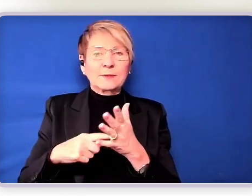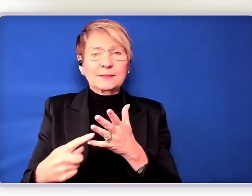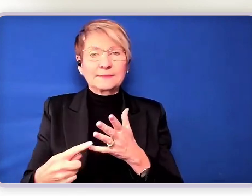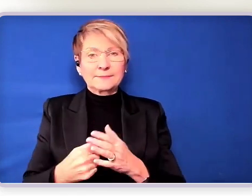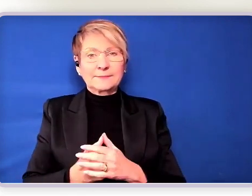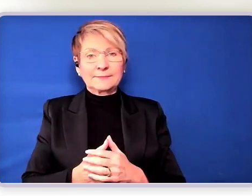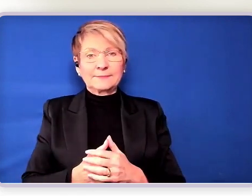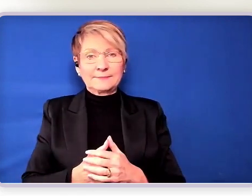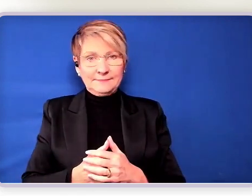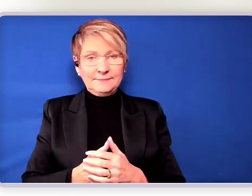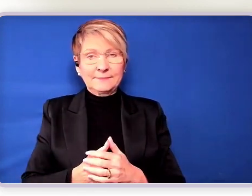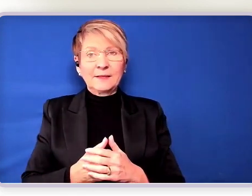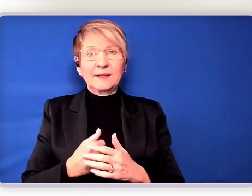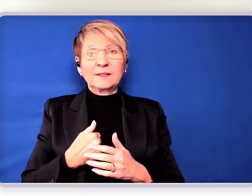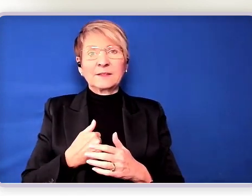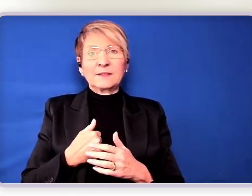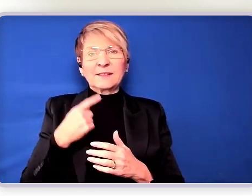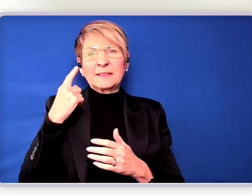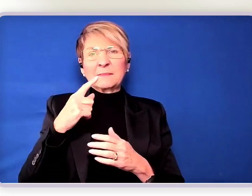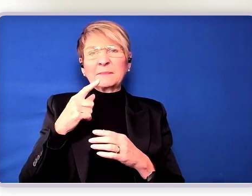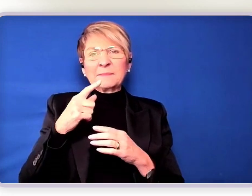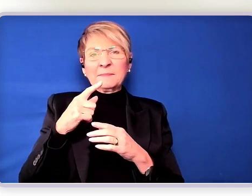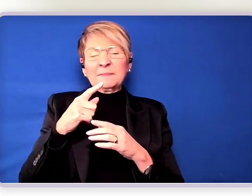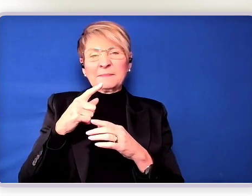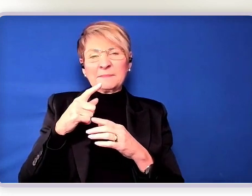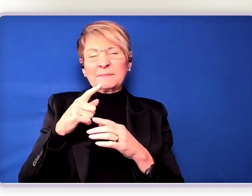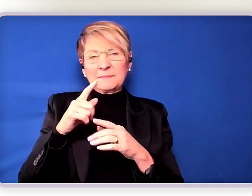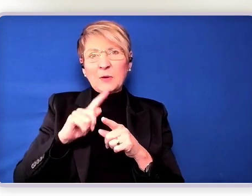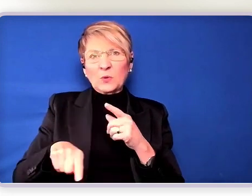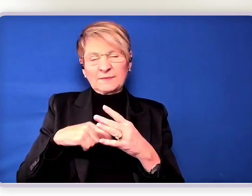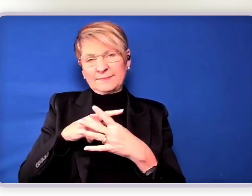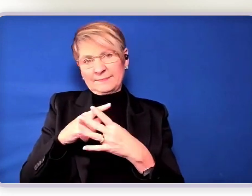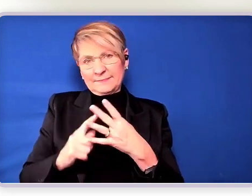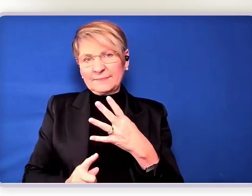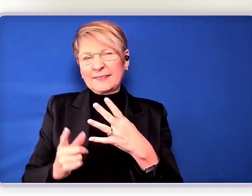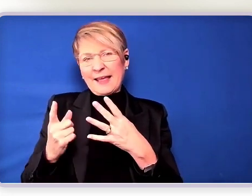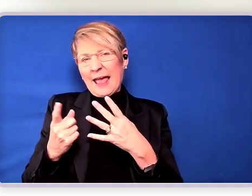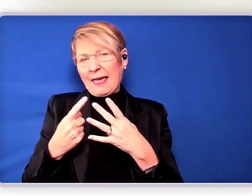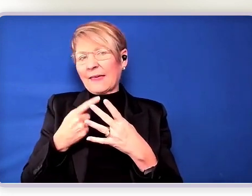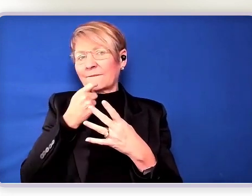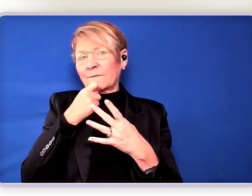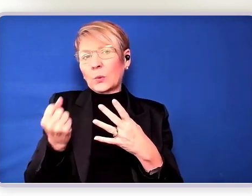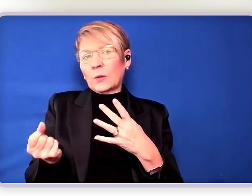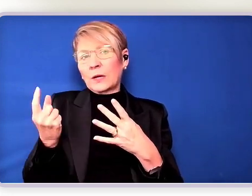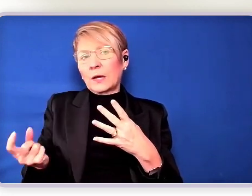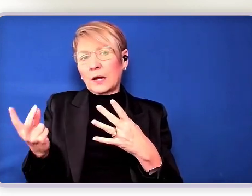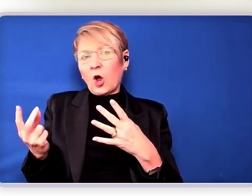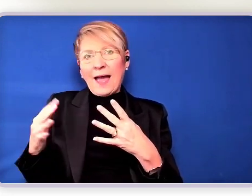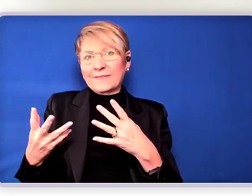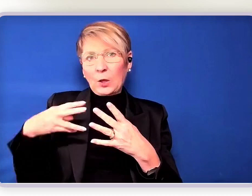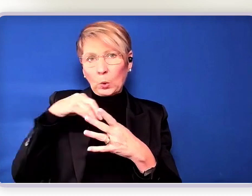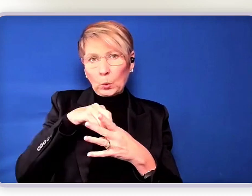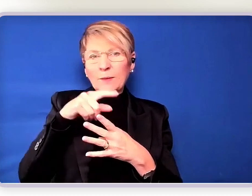I've covered most of the categories, but there are a couple of other random ones that I haven't covered. But obviously, these are the obvious